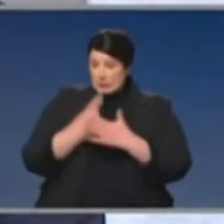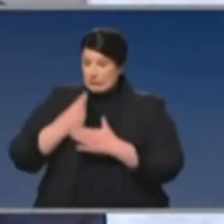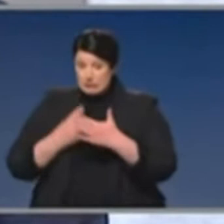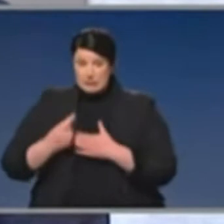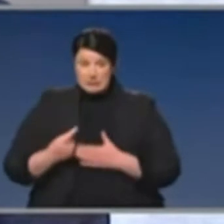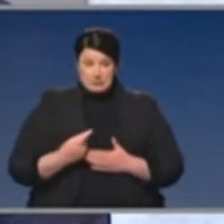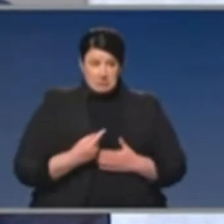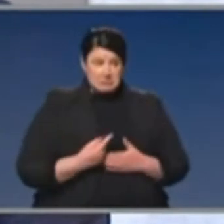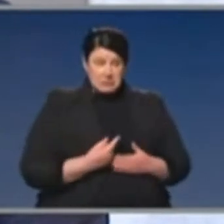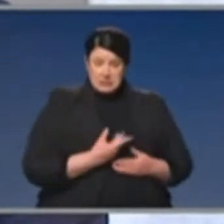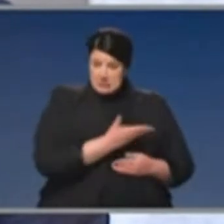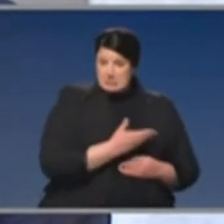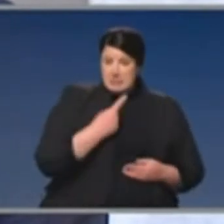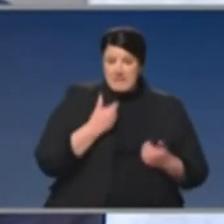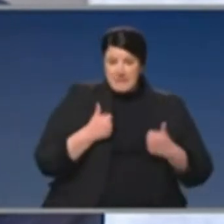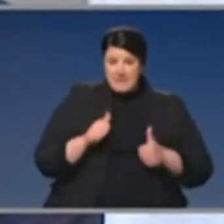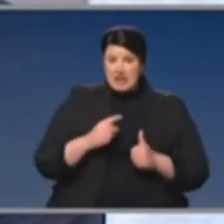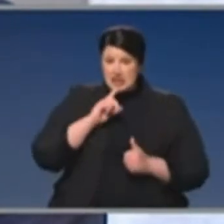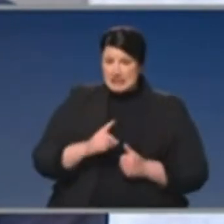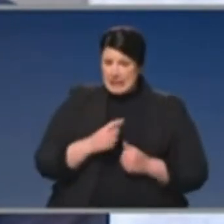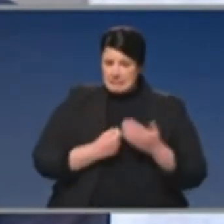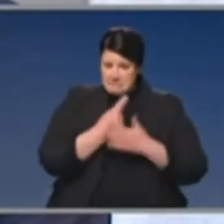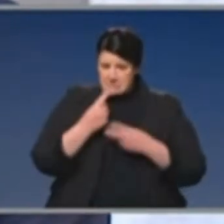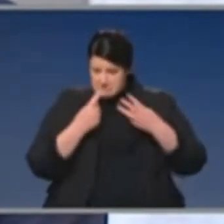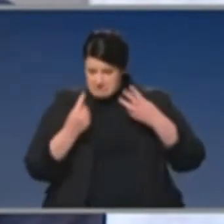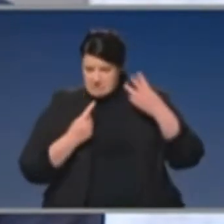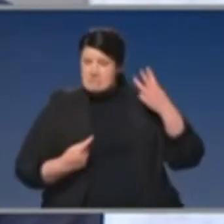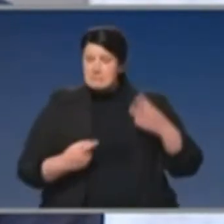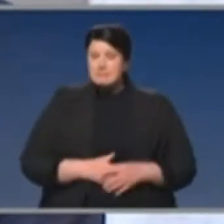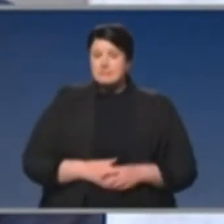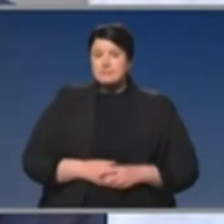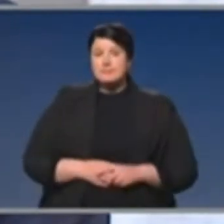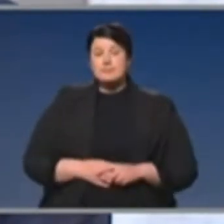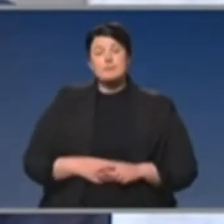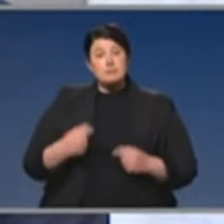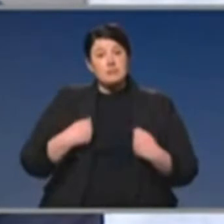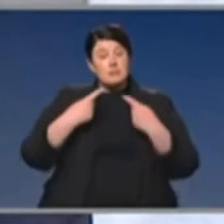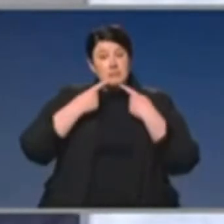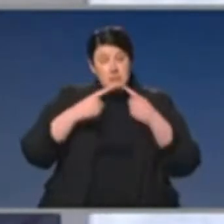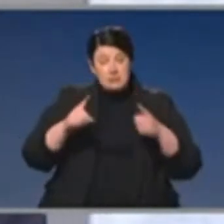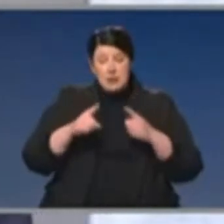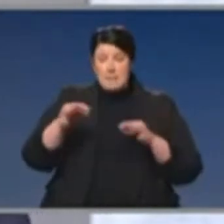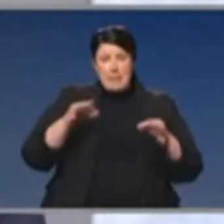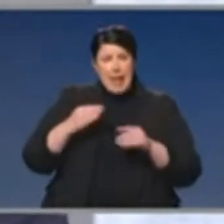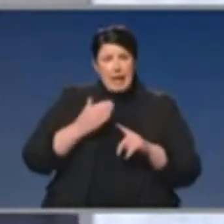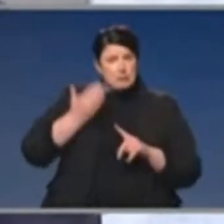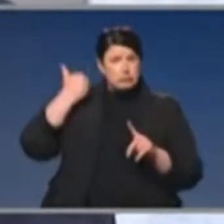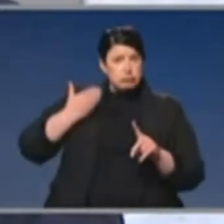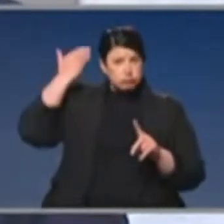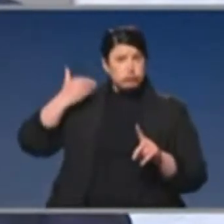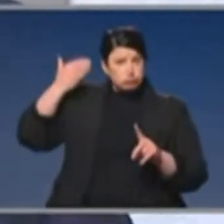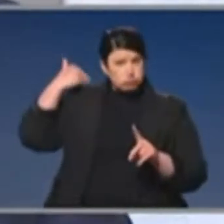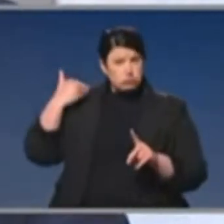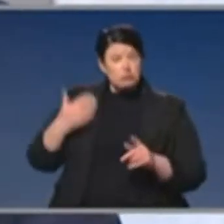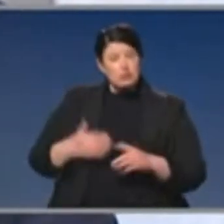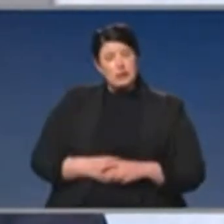think, has set out those very clearly. Some weeks ago, when I outlined the Defence Capability Plan and the Defence Strategic Update